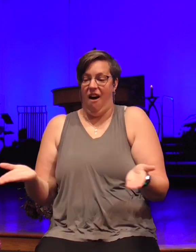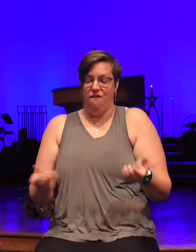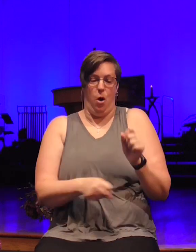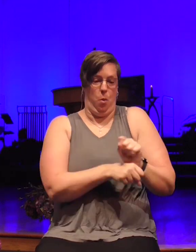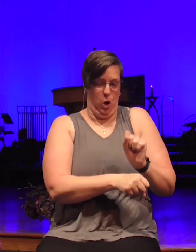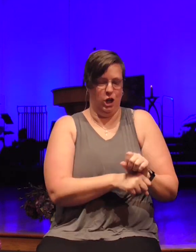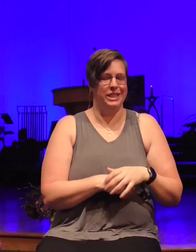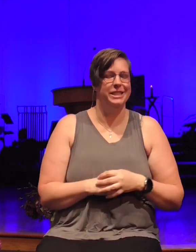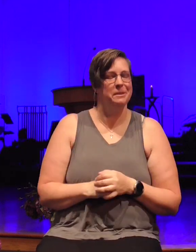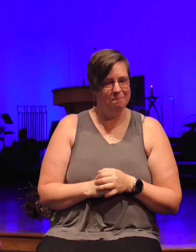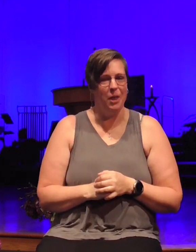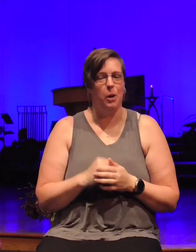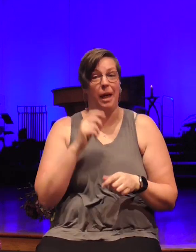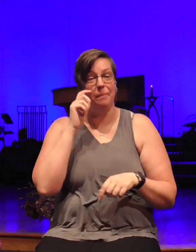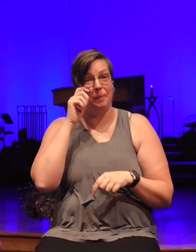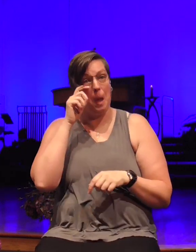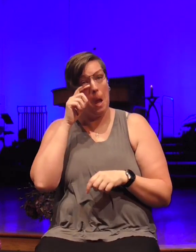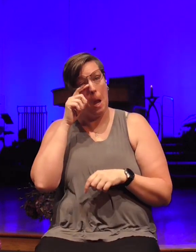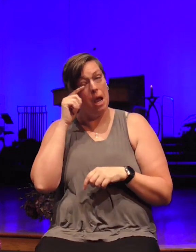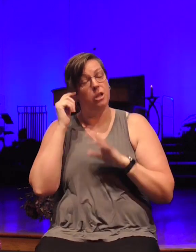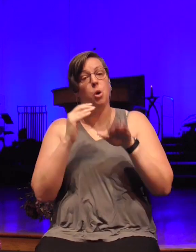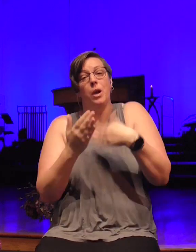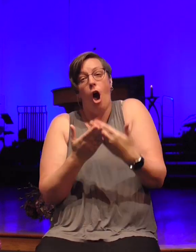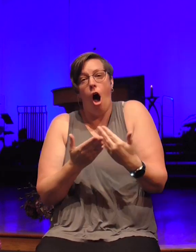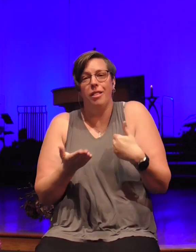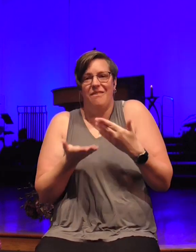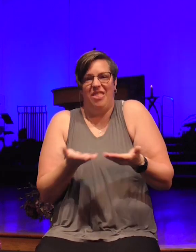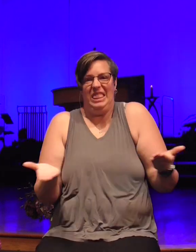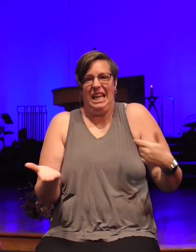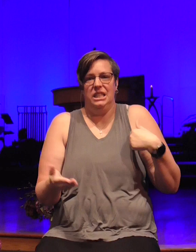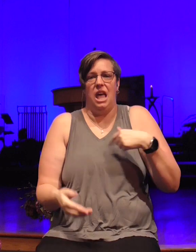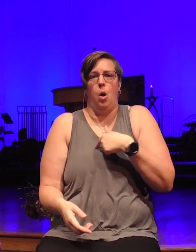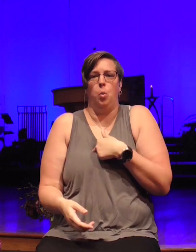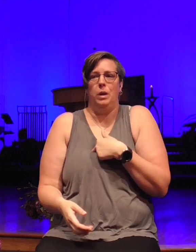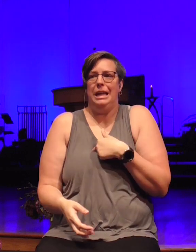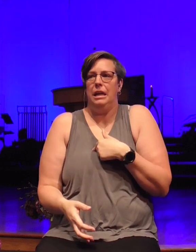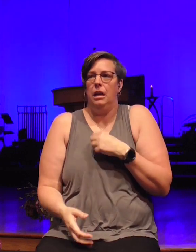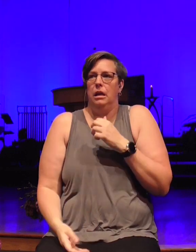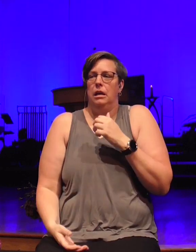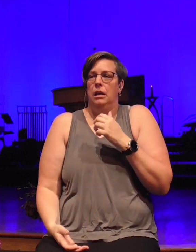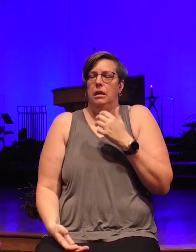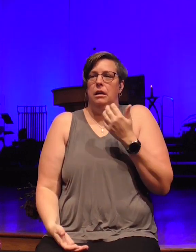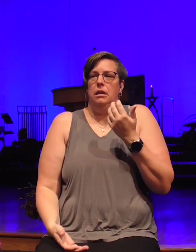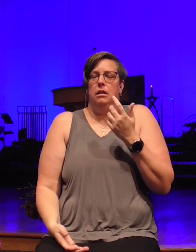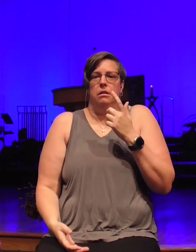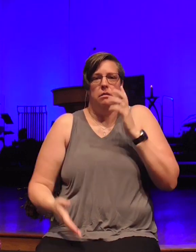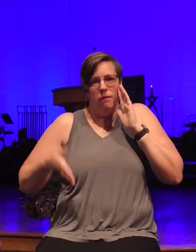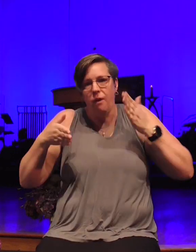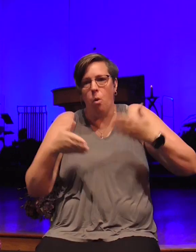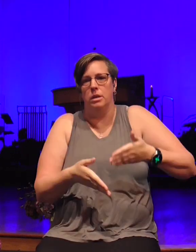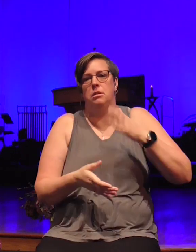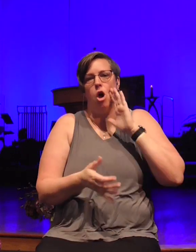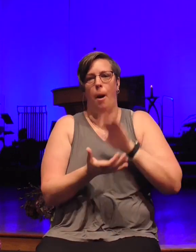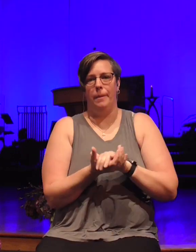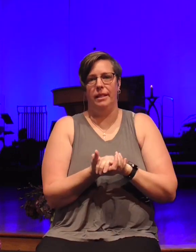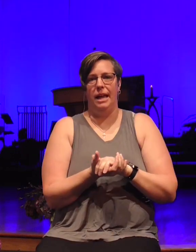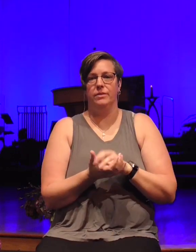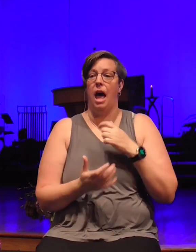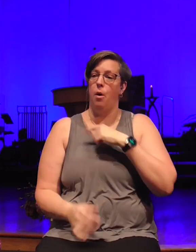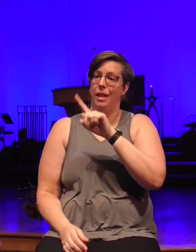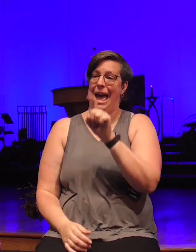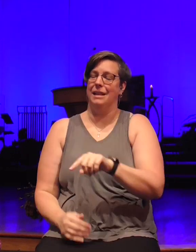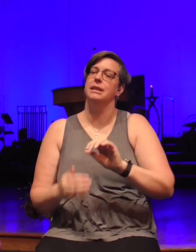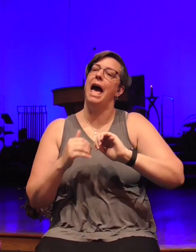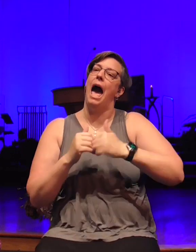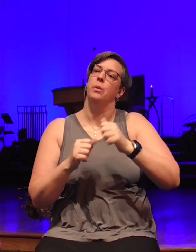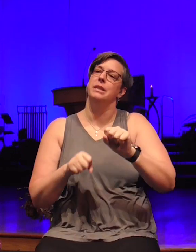in our life where we cling to our beliefs. And the question that I will ask, that Dr. Phil asks, is, how's that